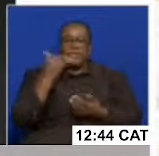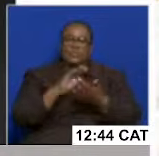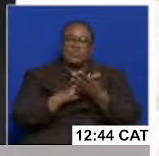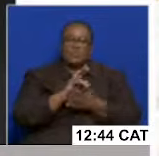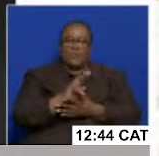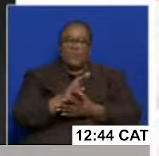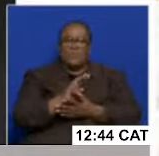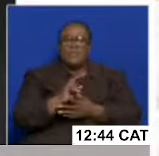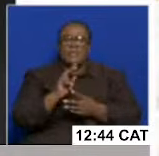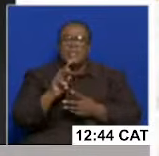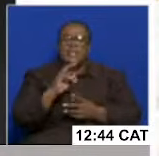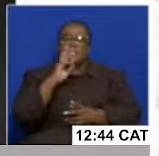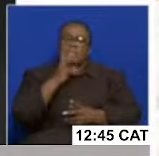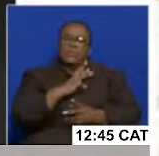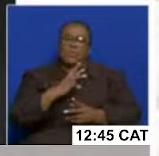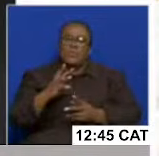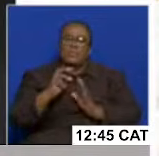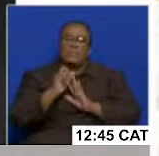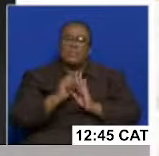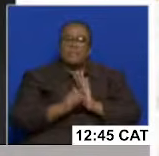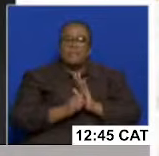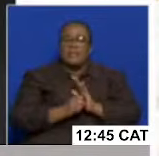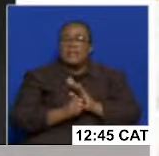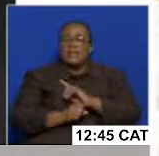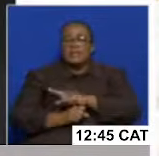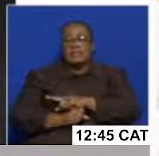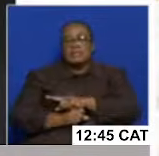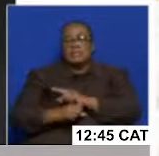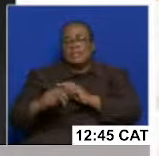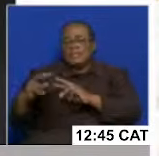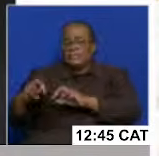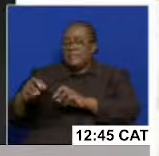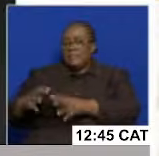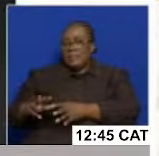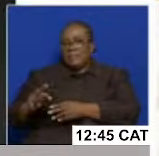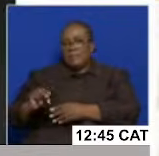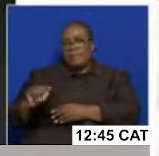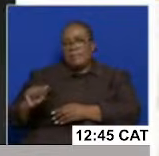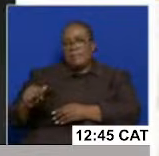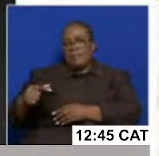demanded by the 12th.